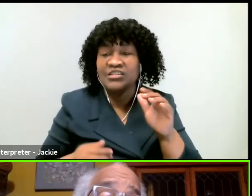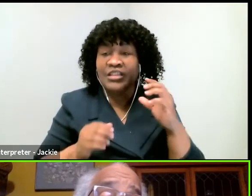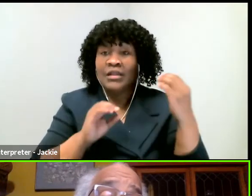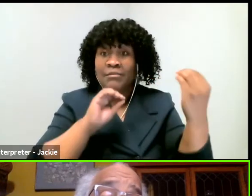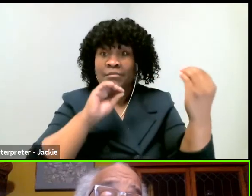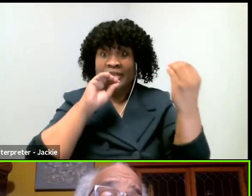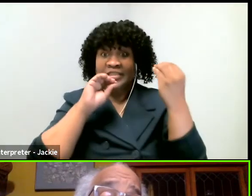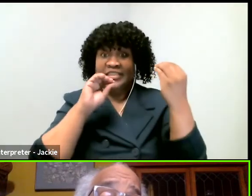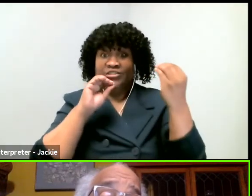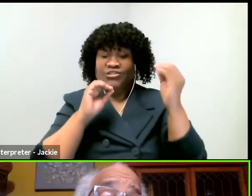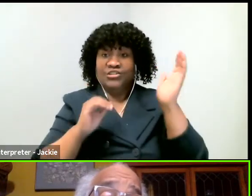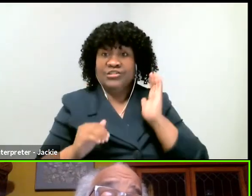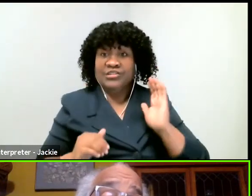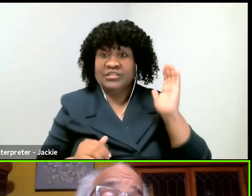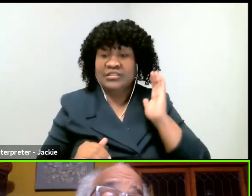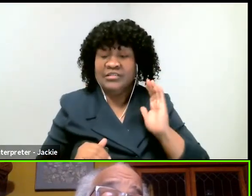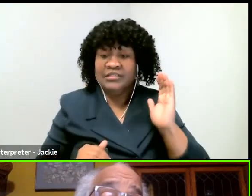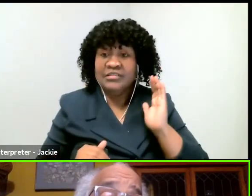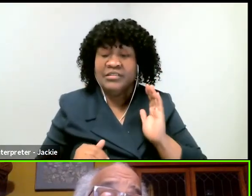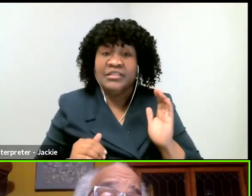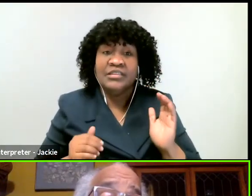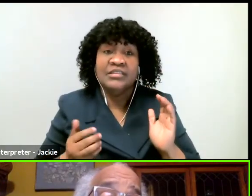have their own,